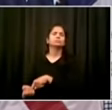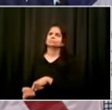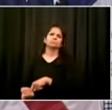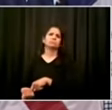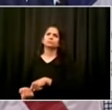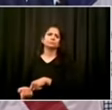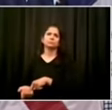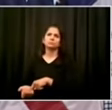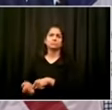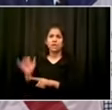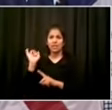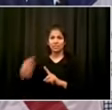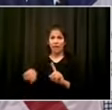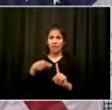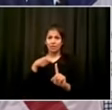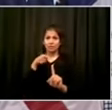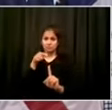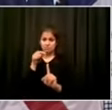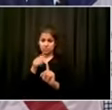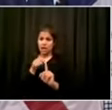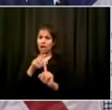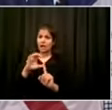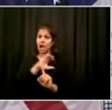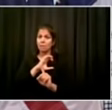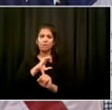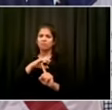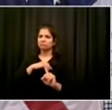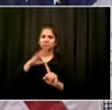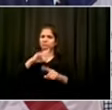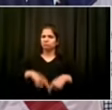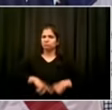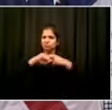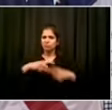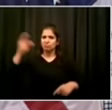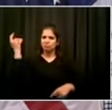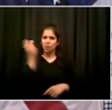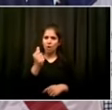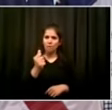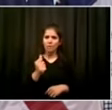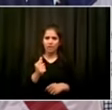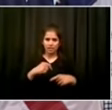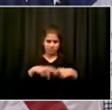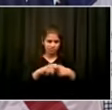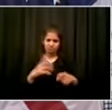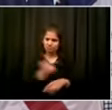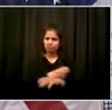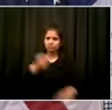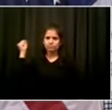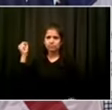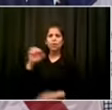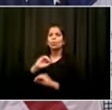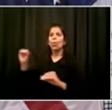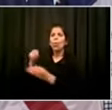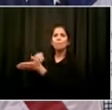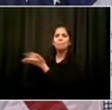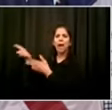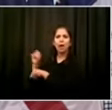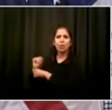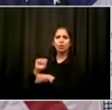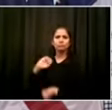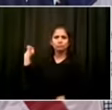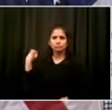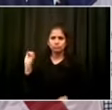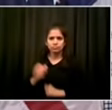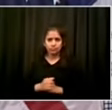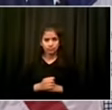pulled down the face covering of a protester and sprayed pepper spray at them. That officer has been suspended without